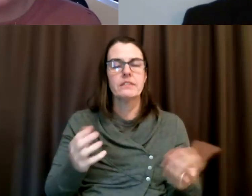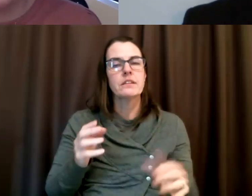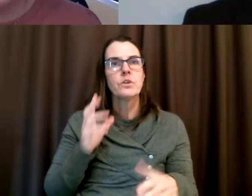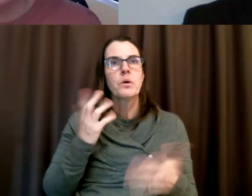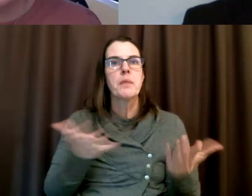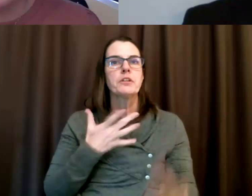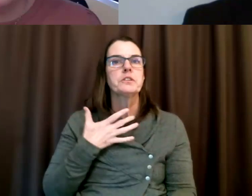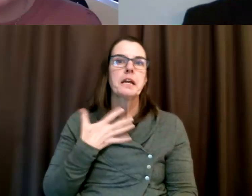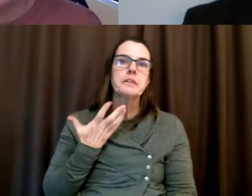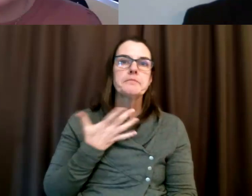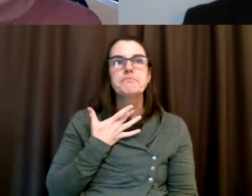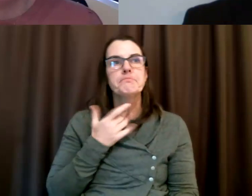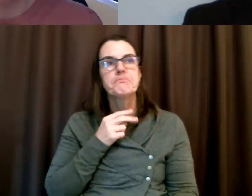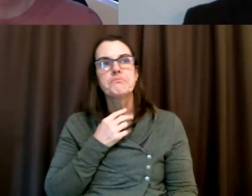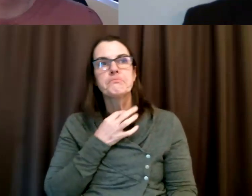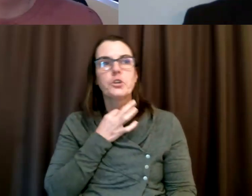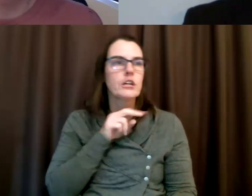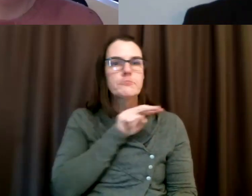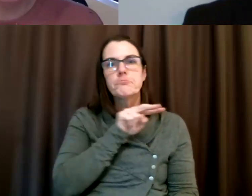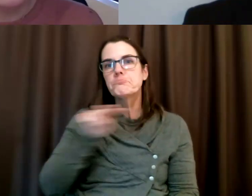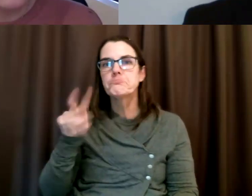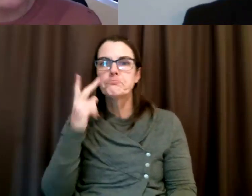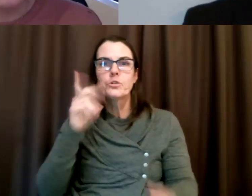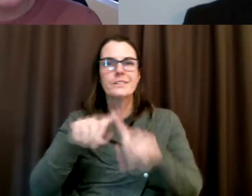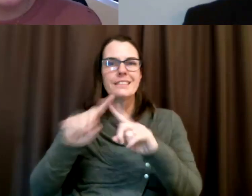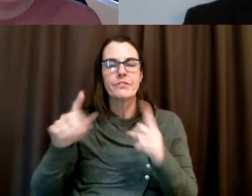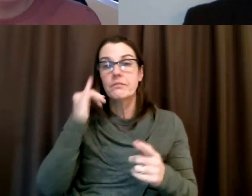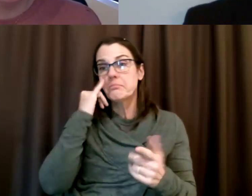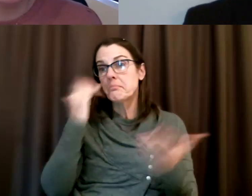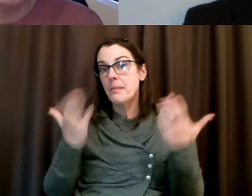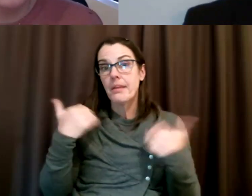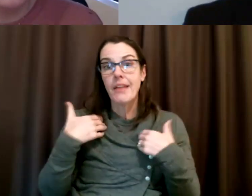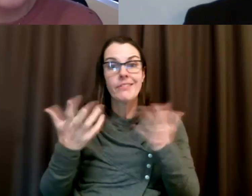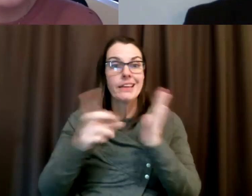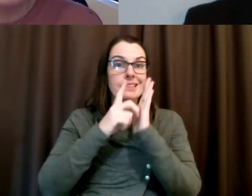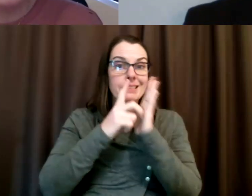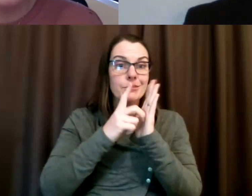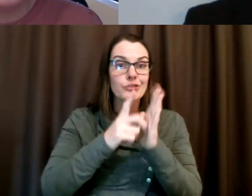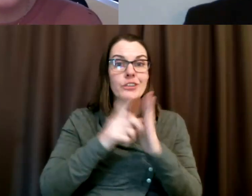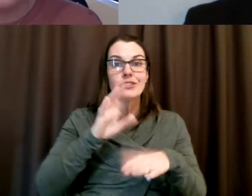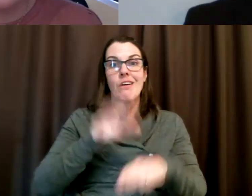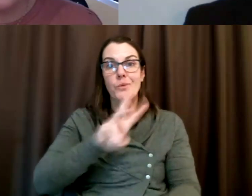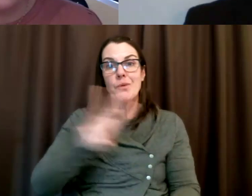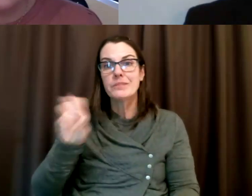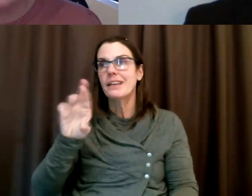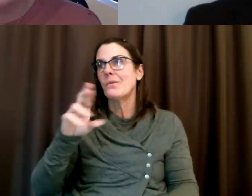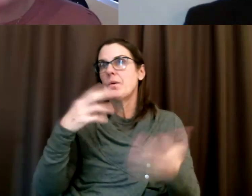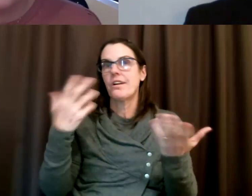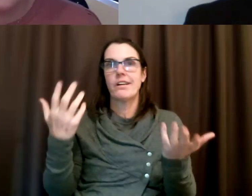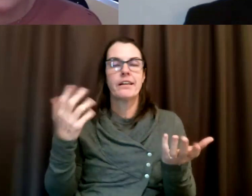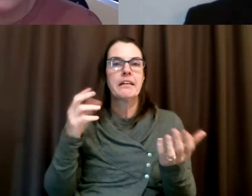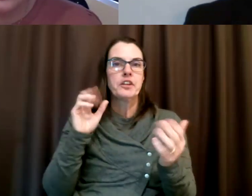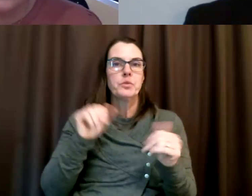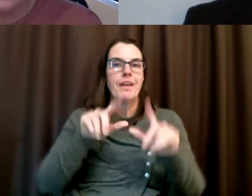few, maybe looking at if there's a quick demonstration on their website, just to see if it'll work for your